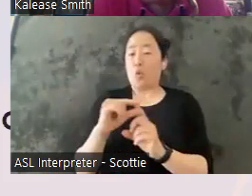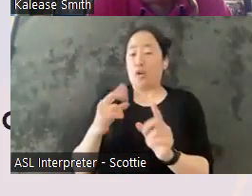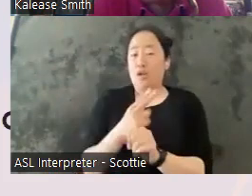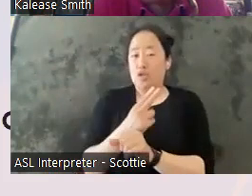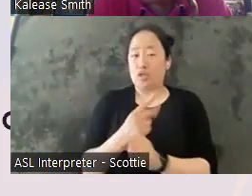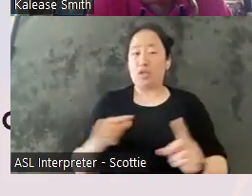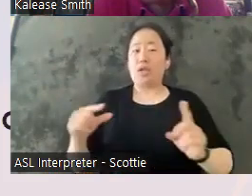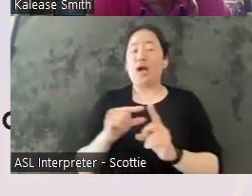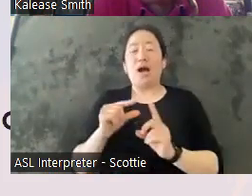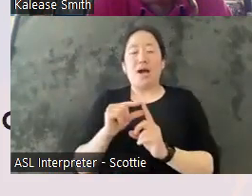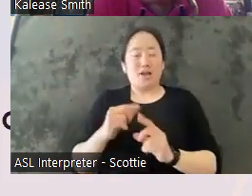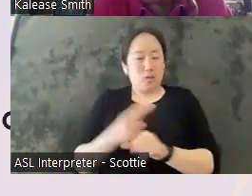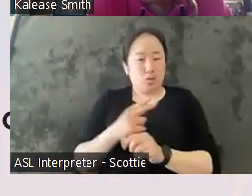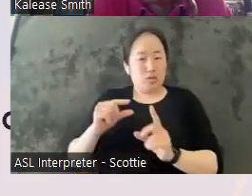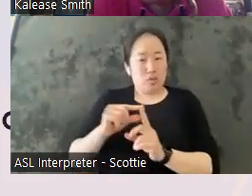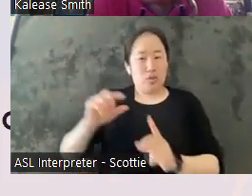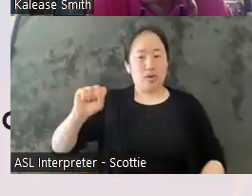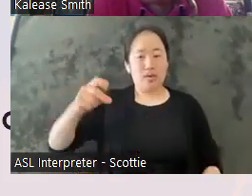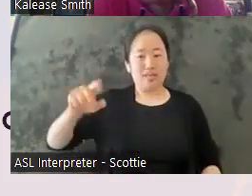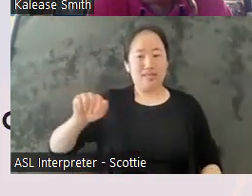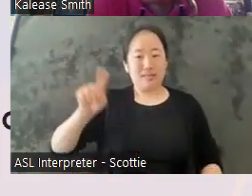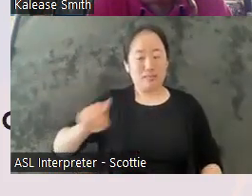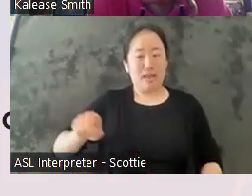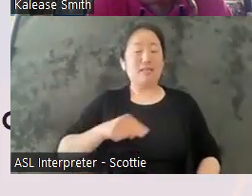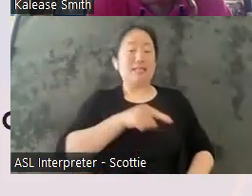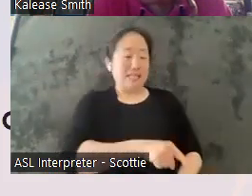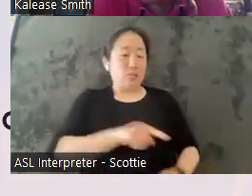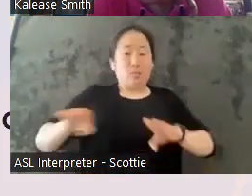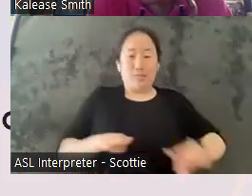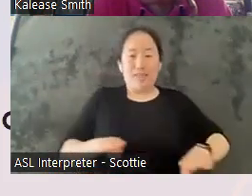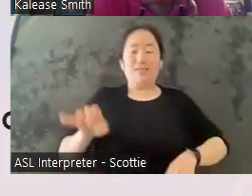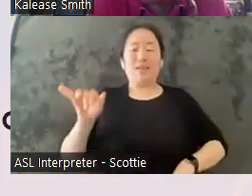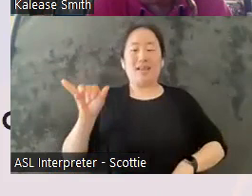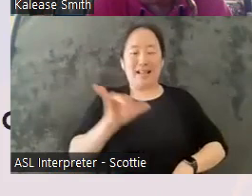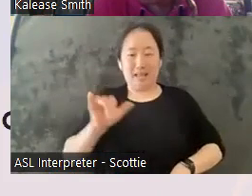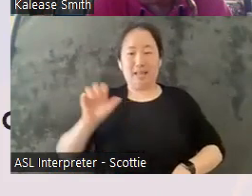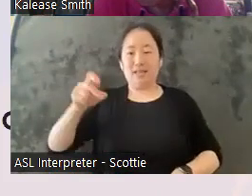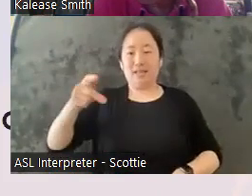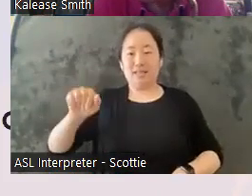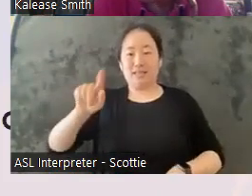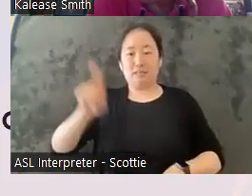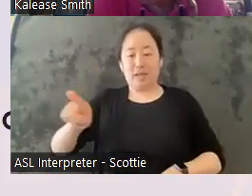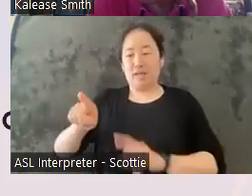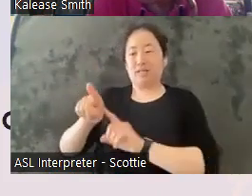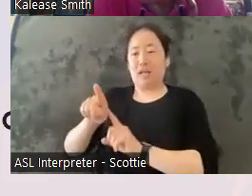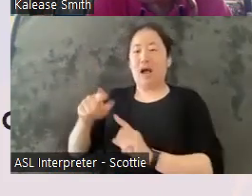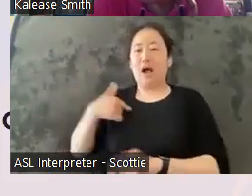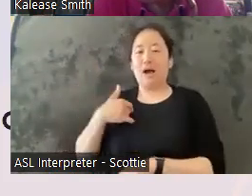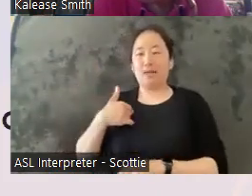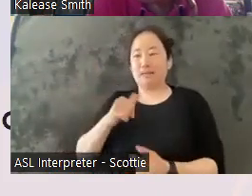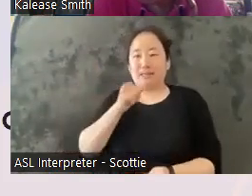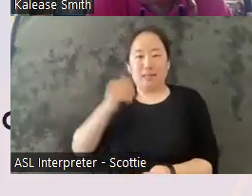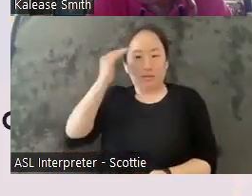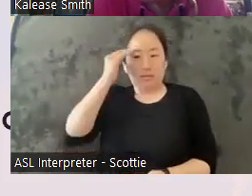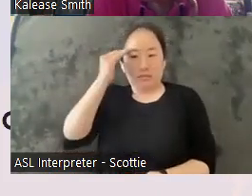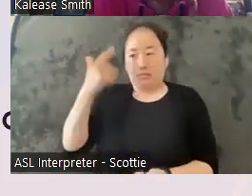like a spaz. And so I was unconsciously using ableist language. And I knew that it's obviously not